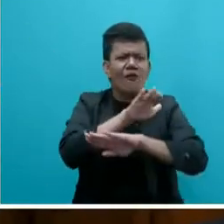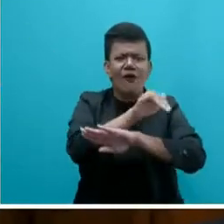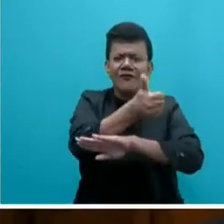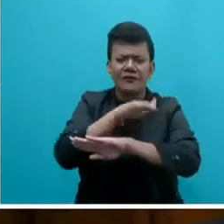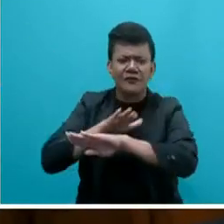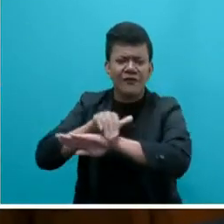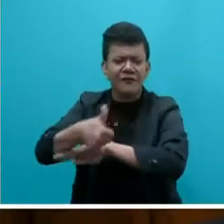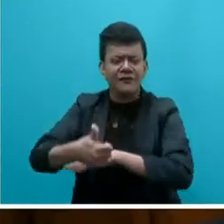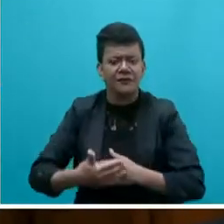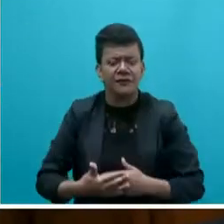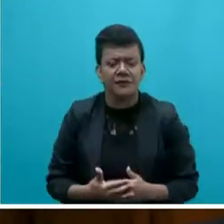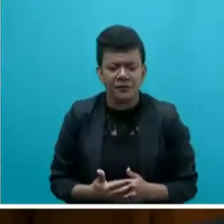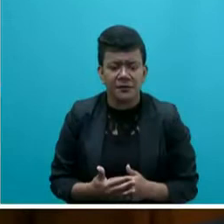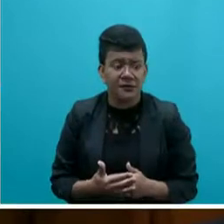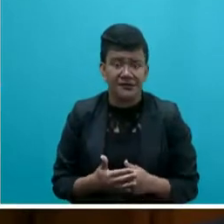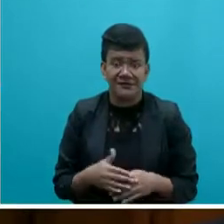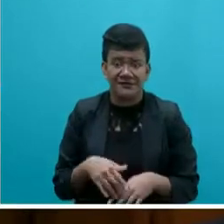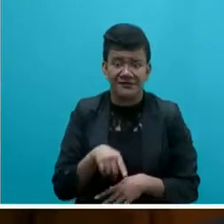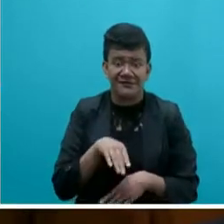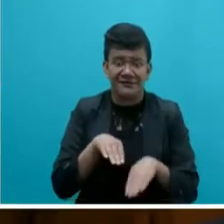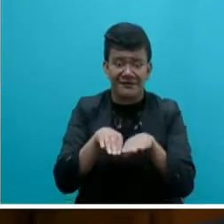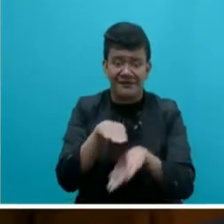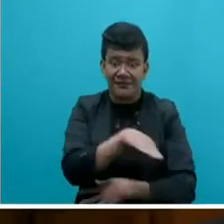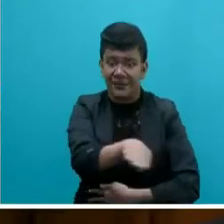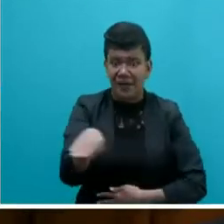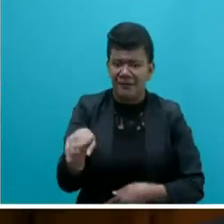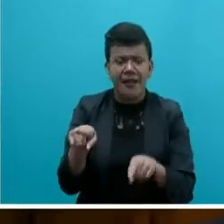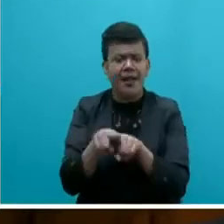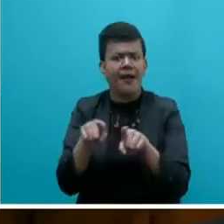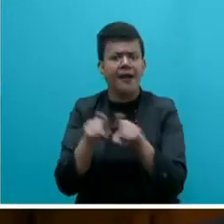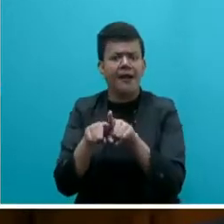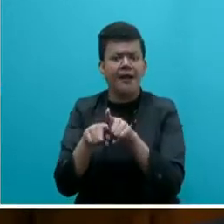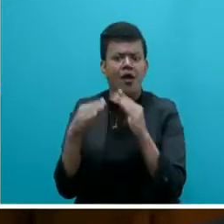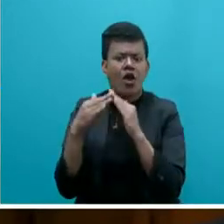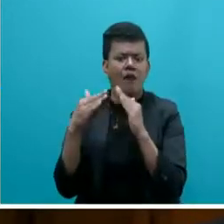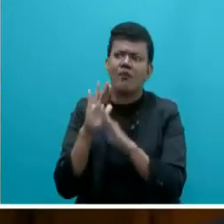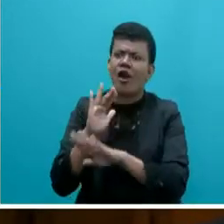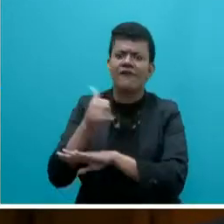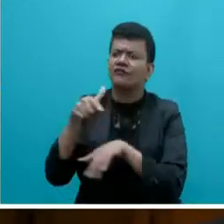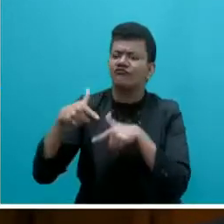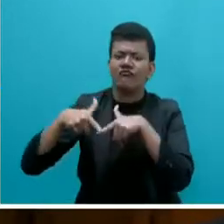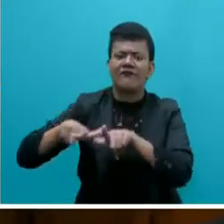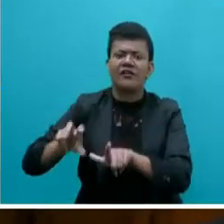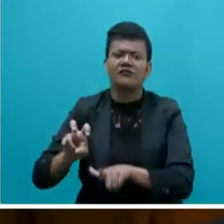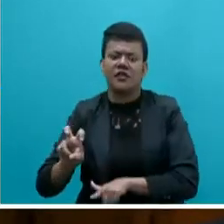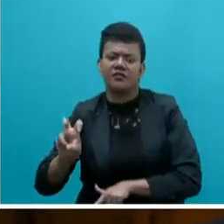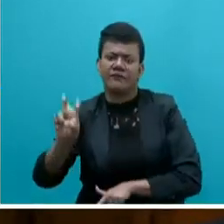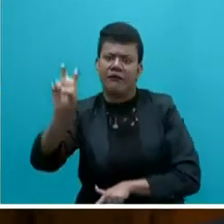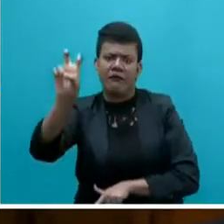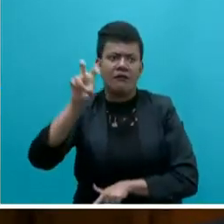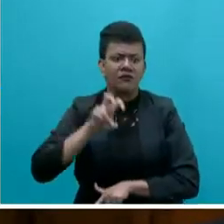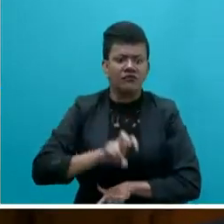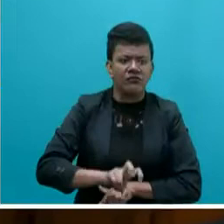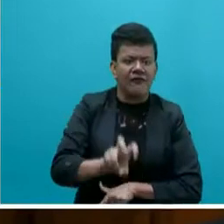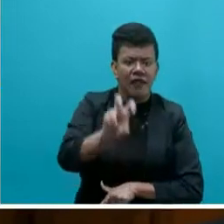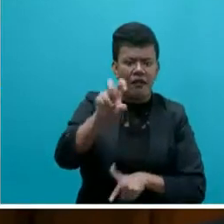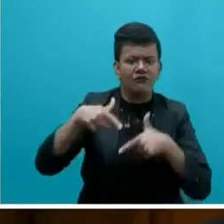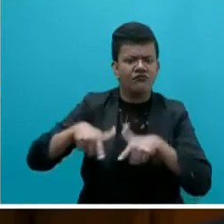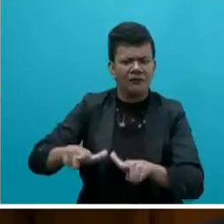For them, it seems like overseas trip and per diem are more important compared to ordinary Fijians.